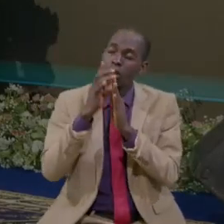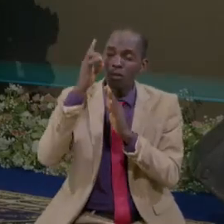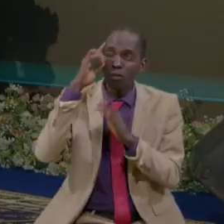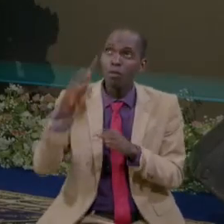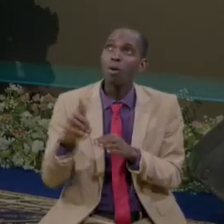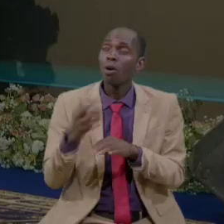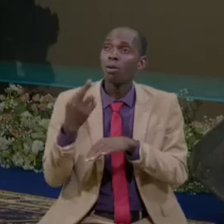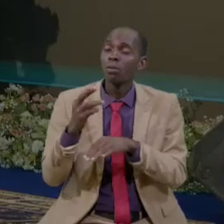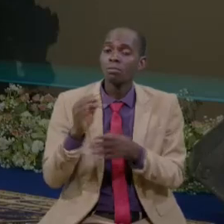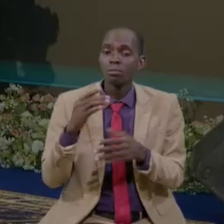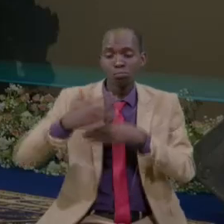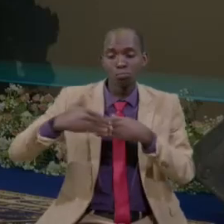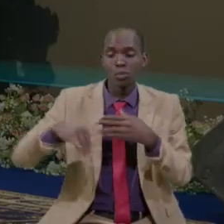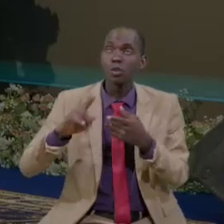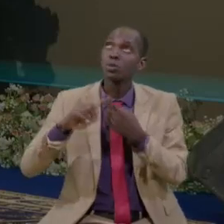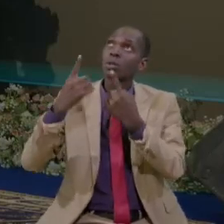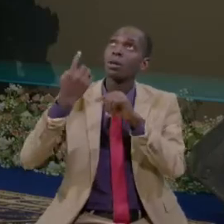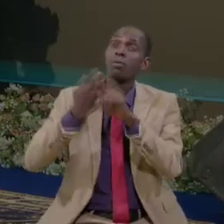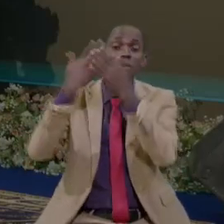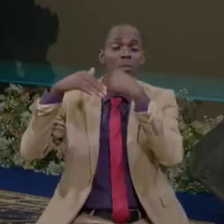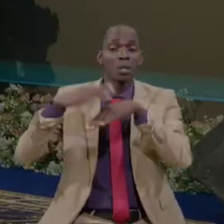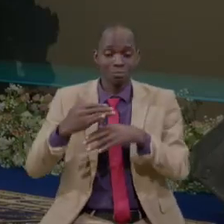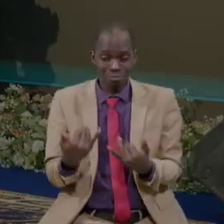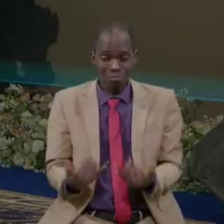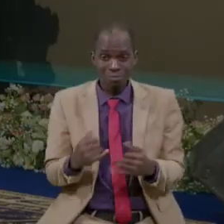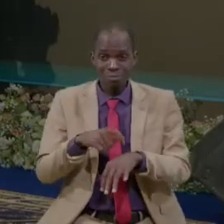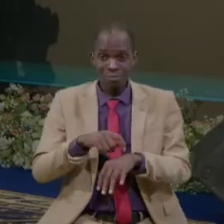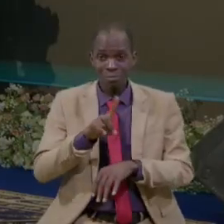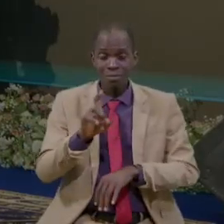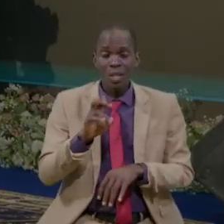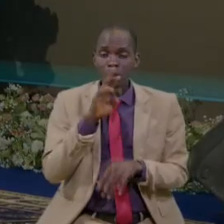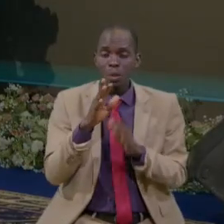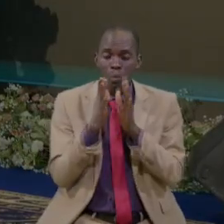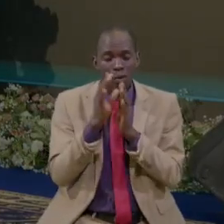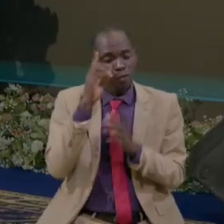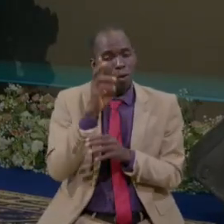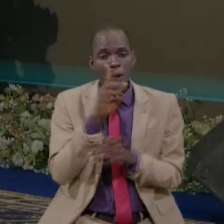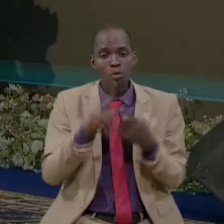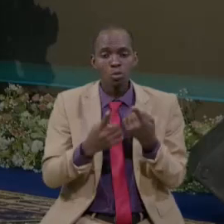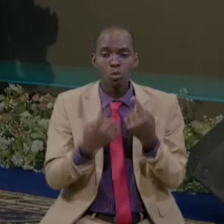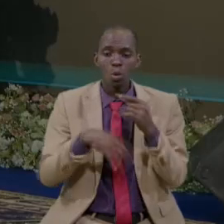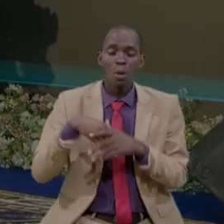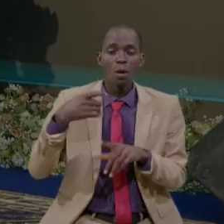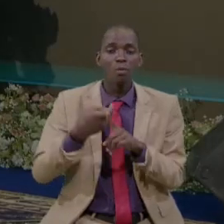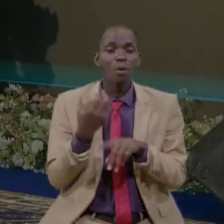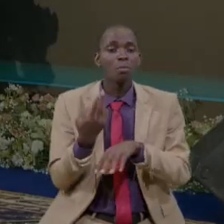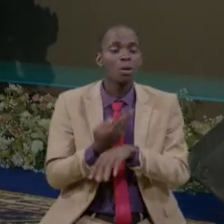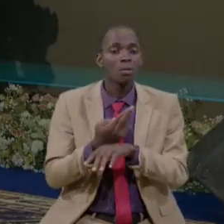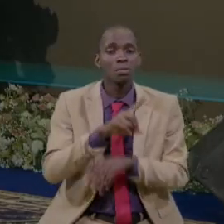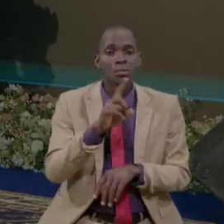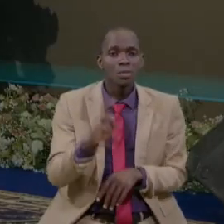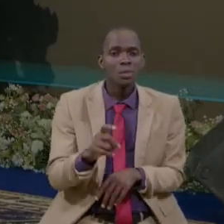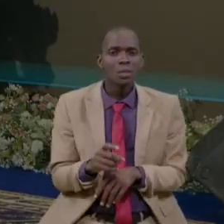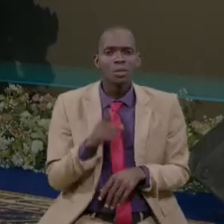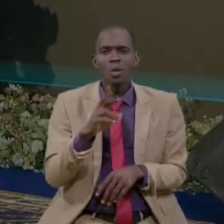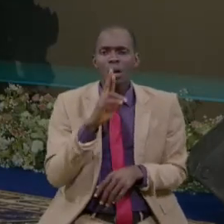rock. In the Old Testament, the old anointing, you're not looking for, the pillar of fire, the pillar